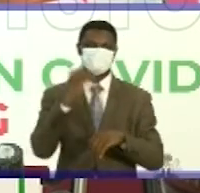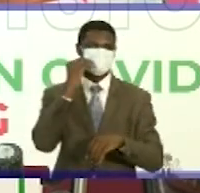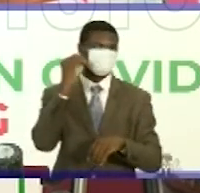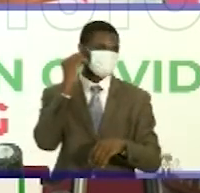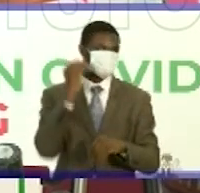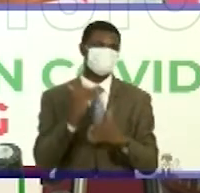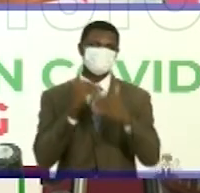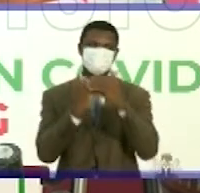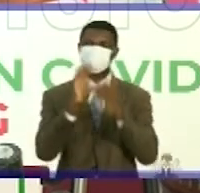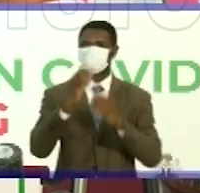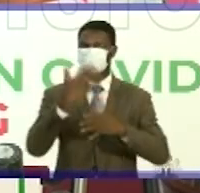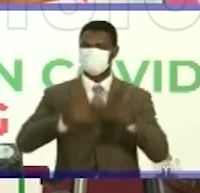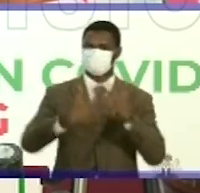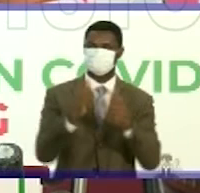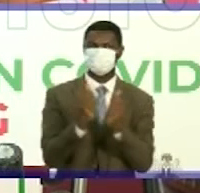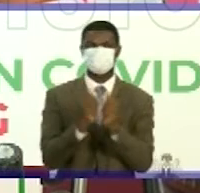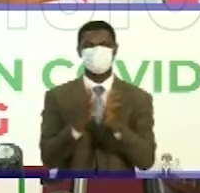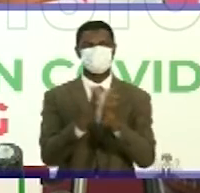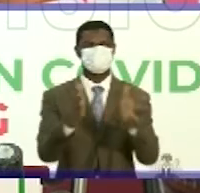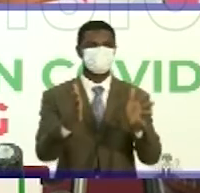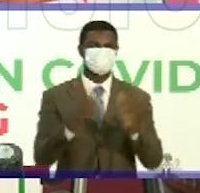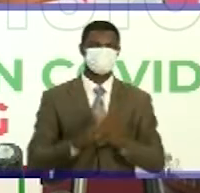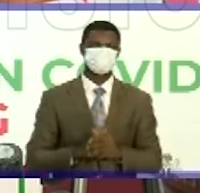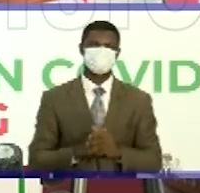their interaction with the general public.